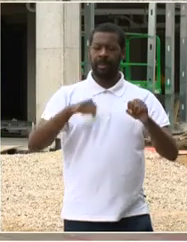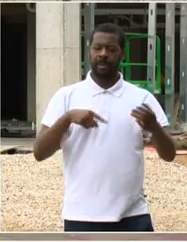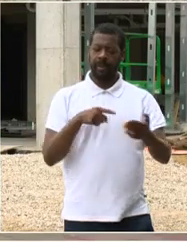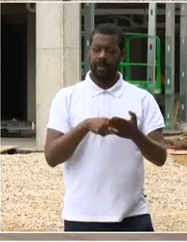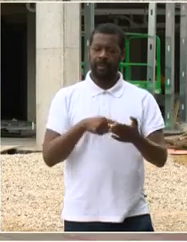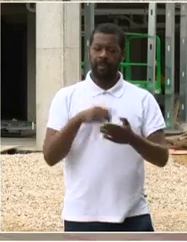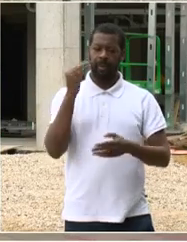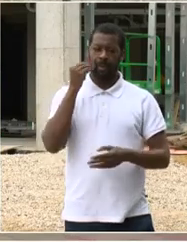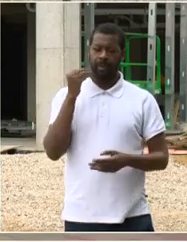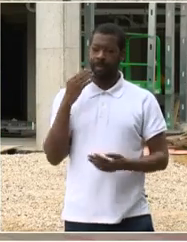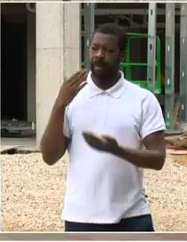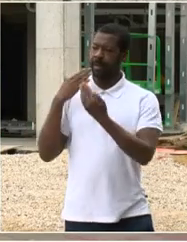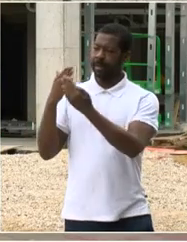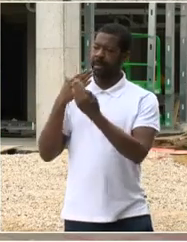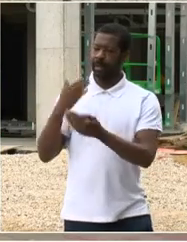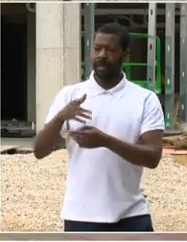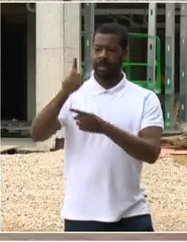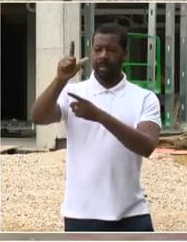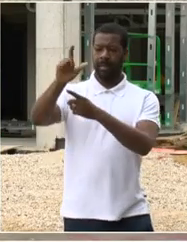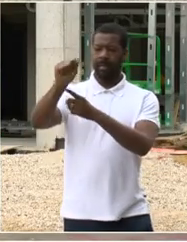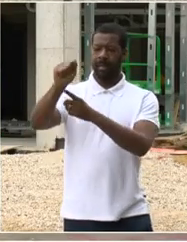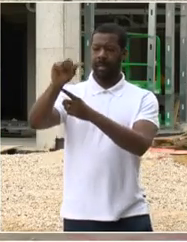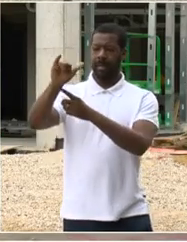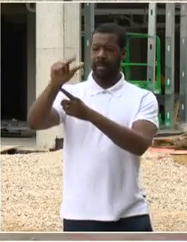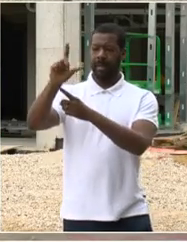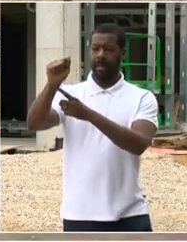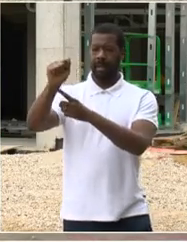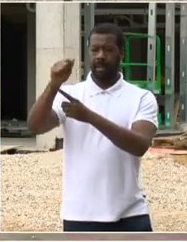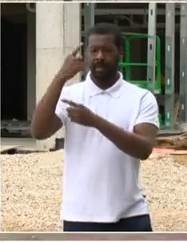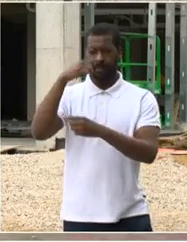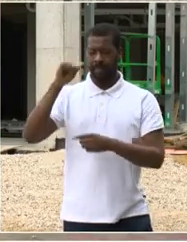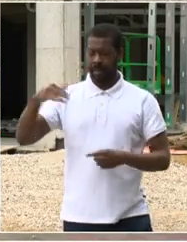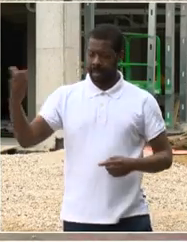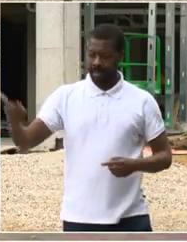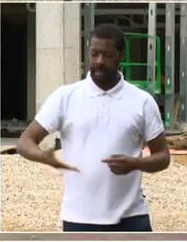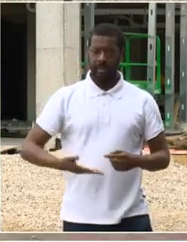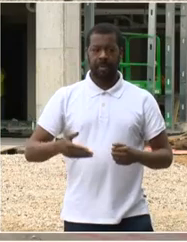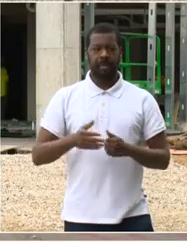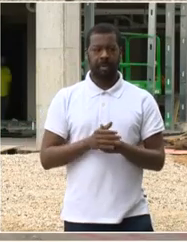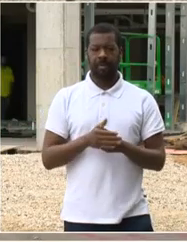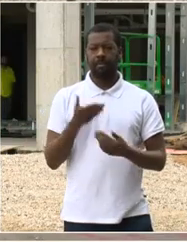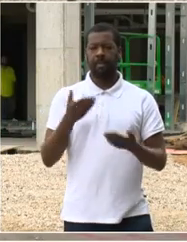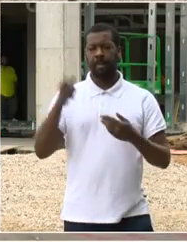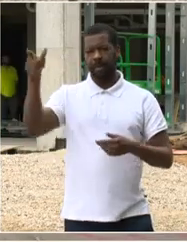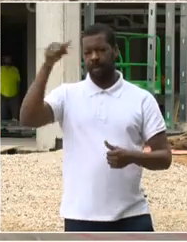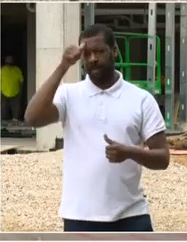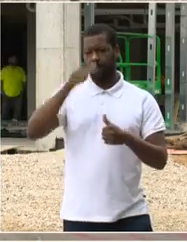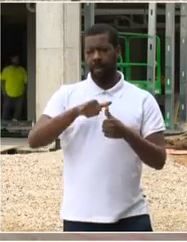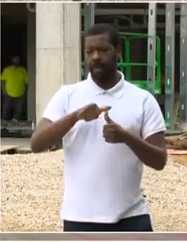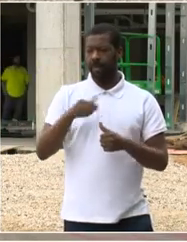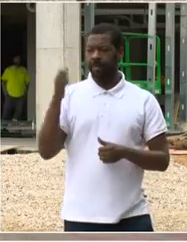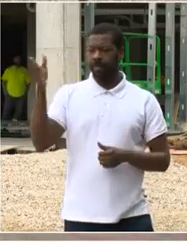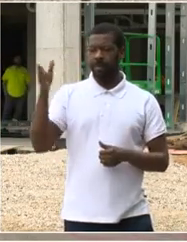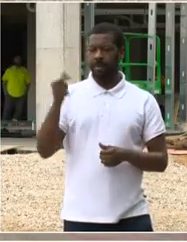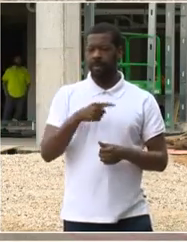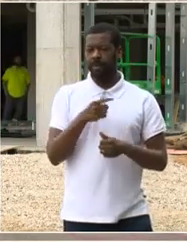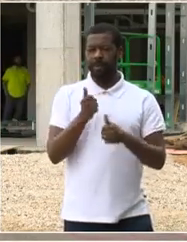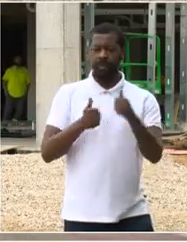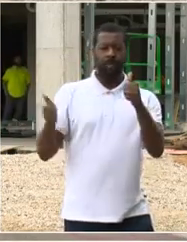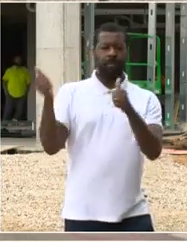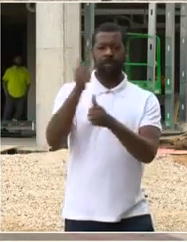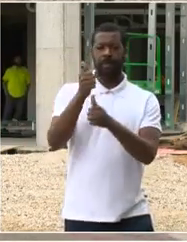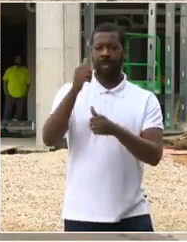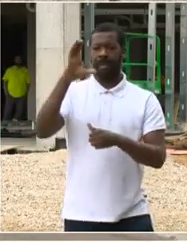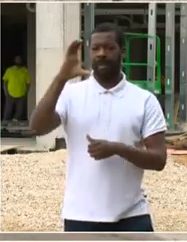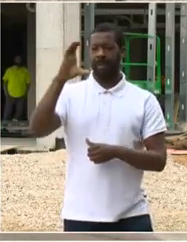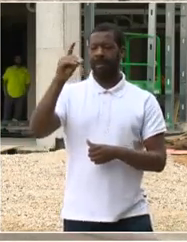thank Layla for that introduction, and you may remember that Layla was the director of